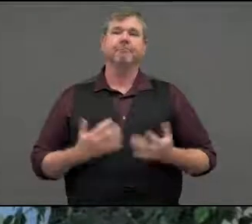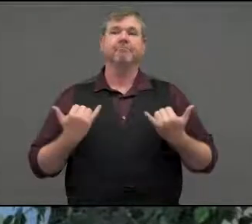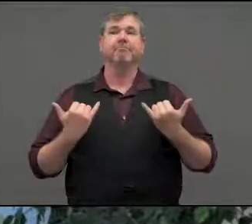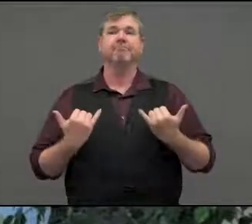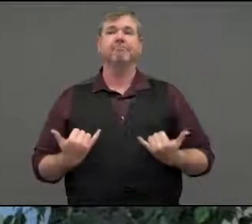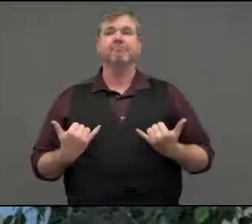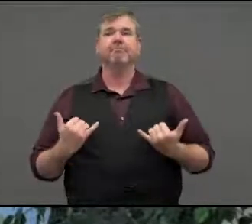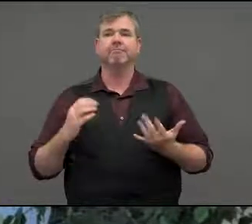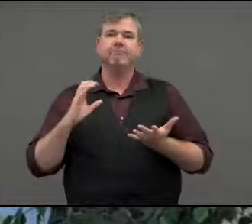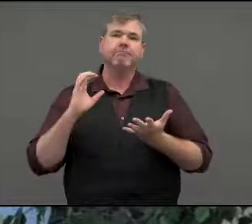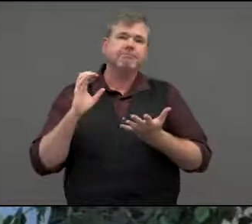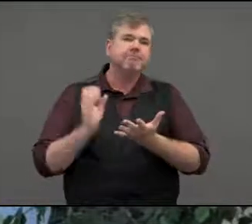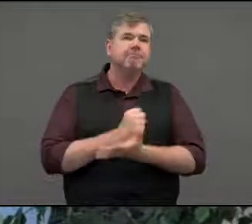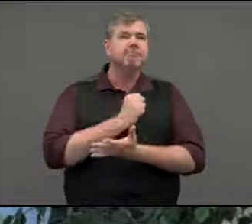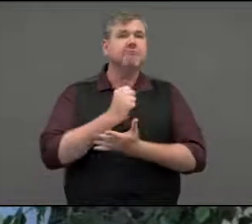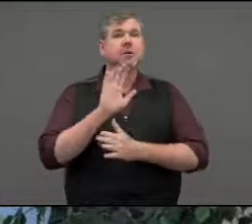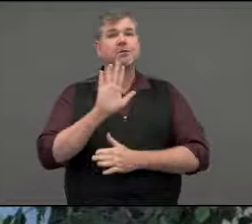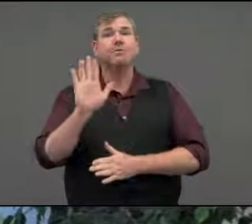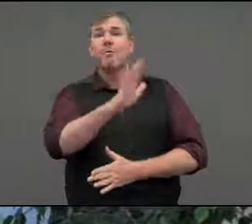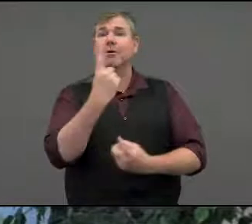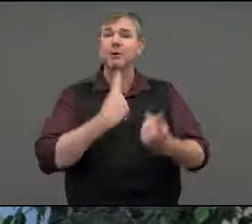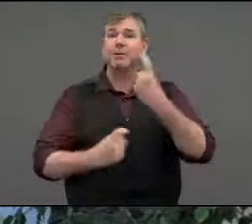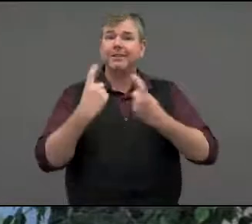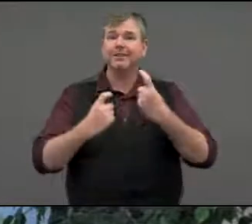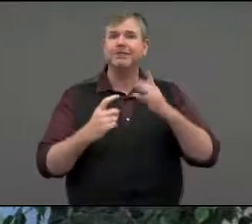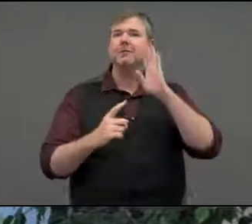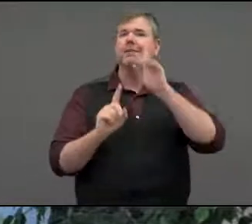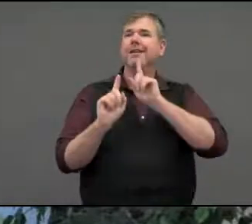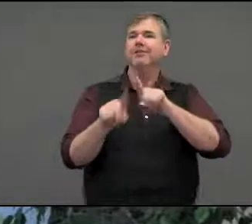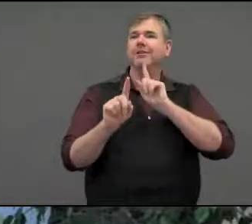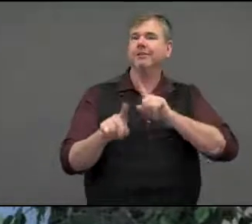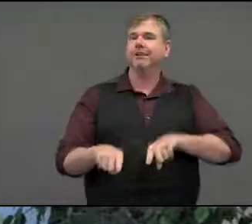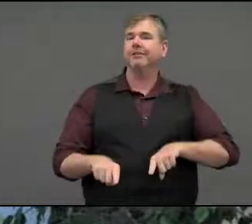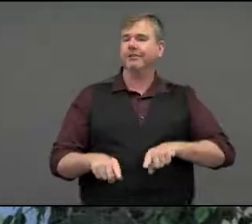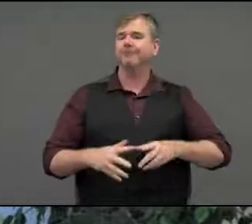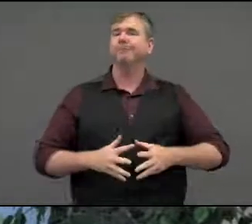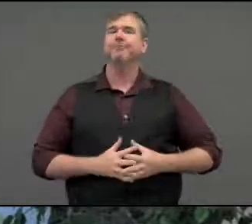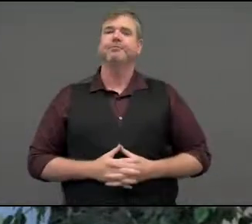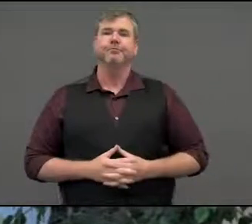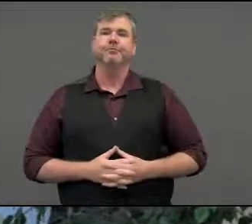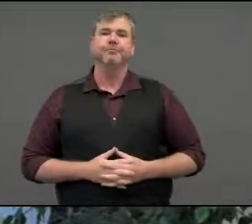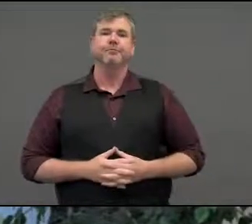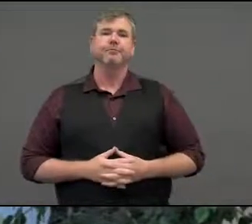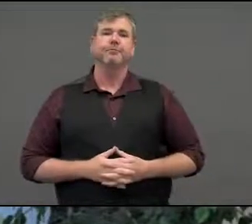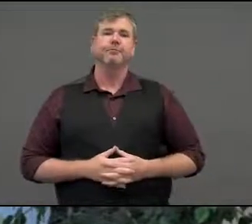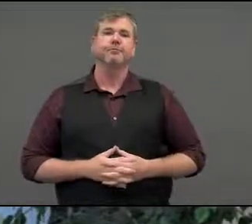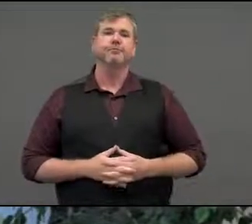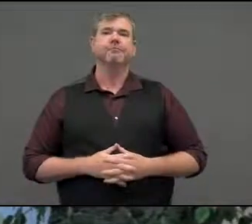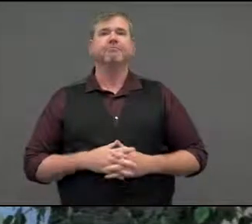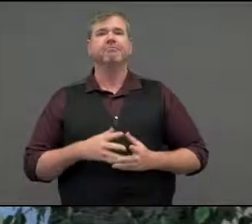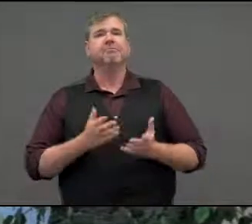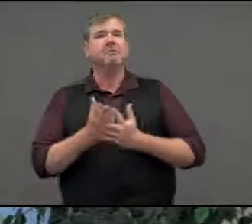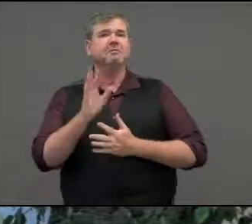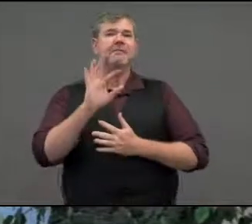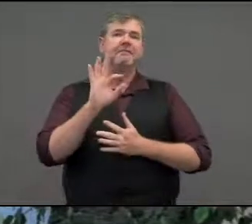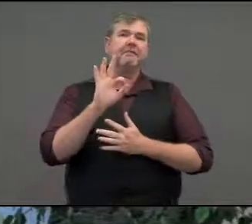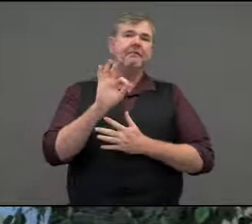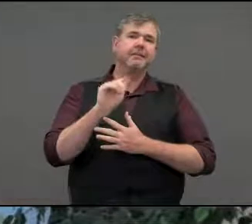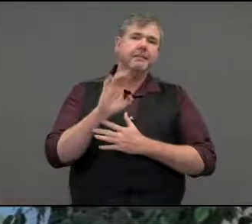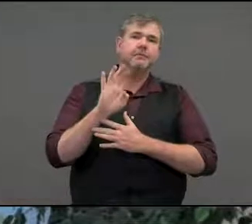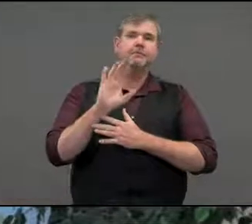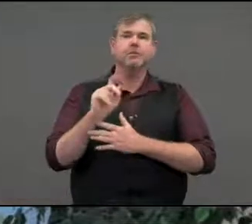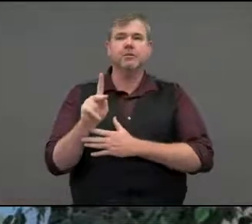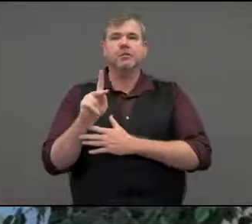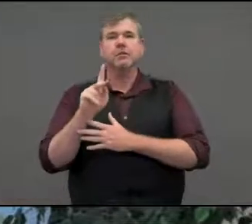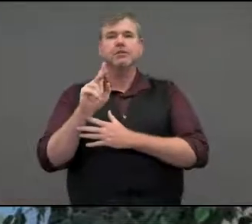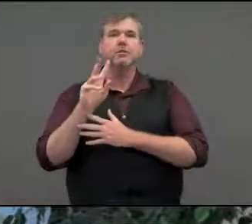questions that the community sends to us through social media and our FAQ inbox. We do want to let you know